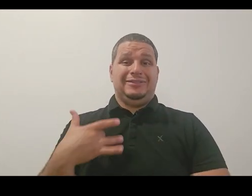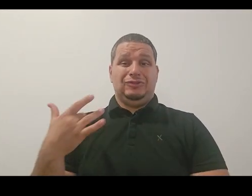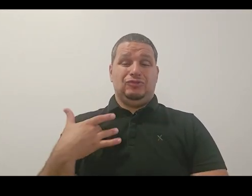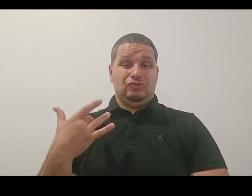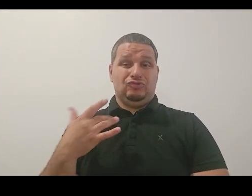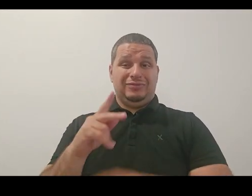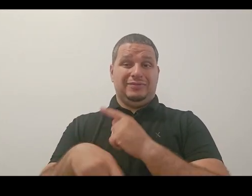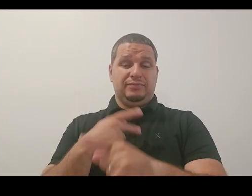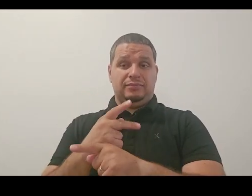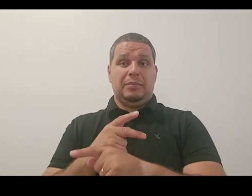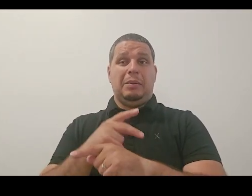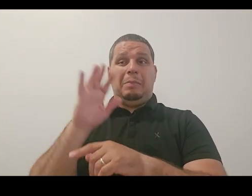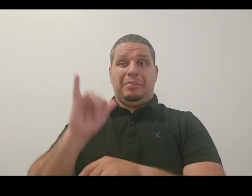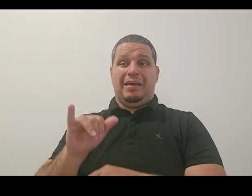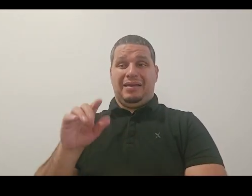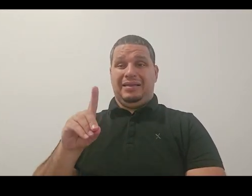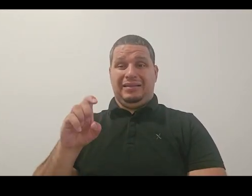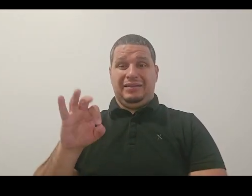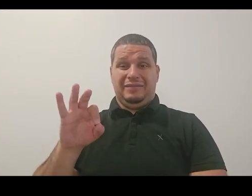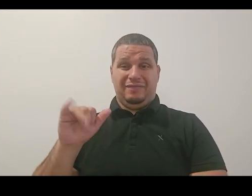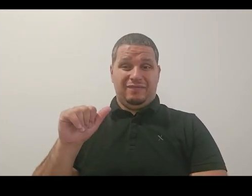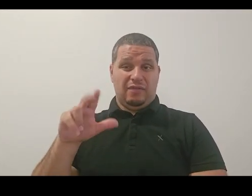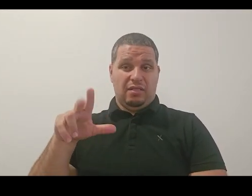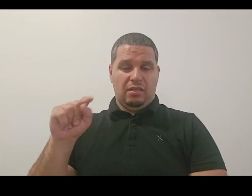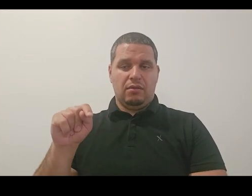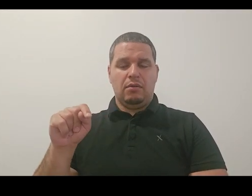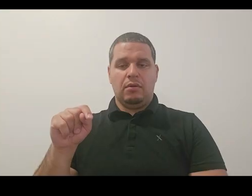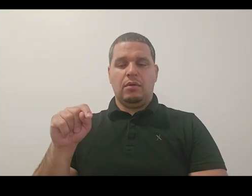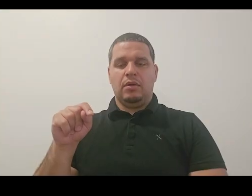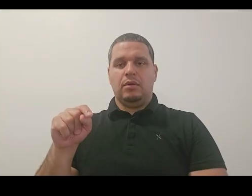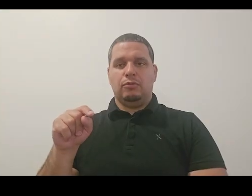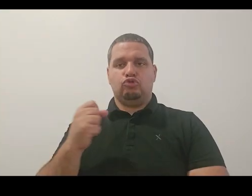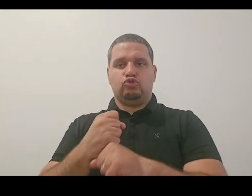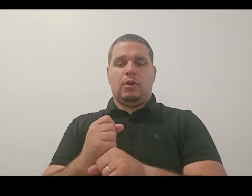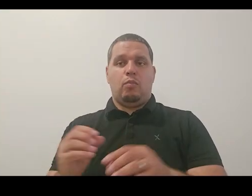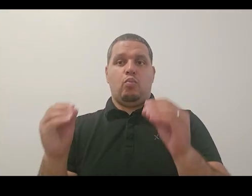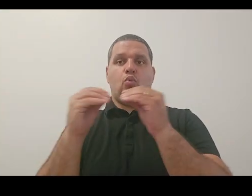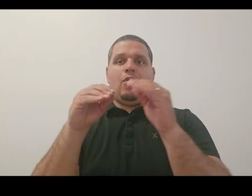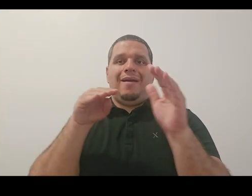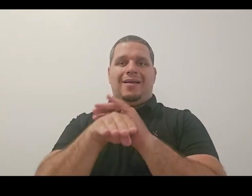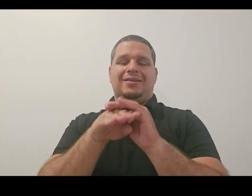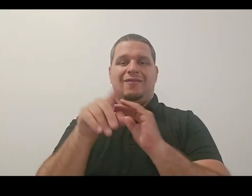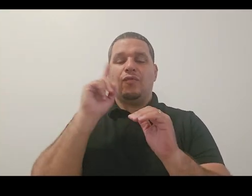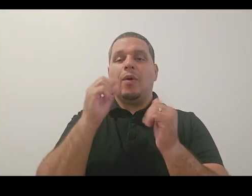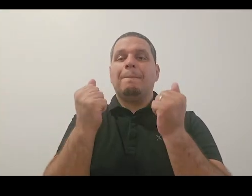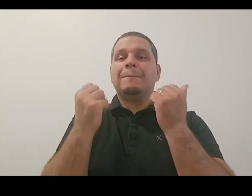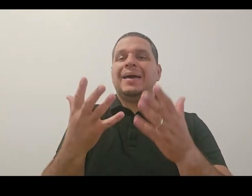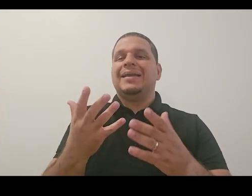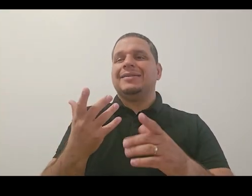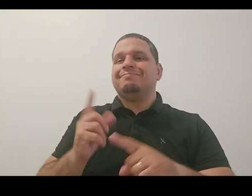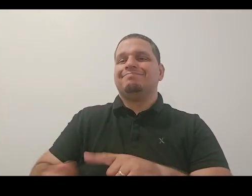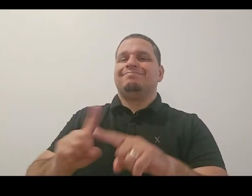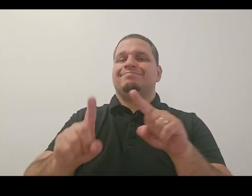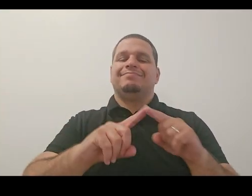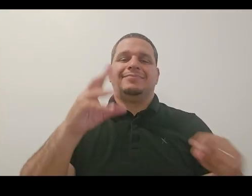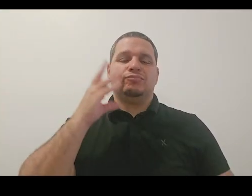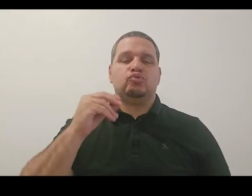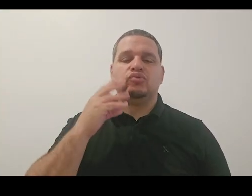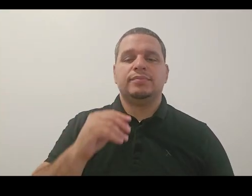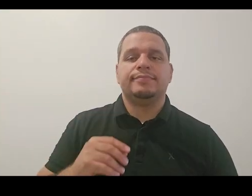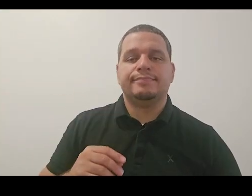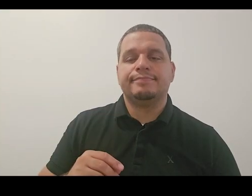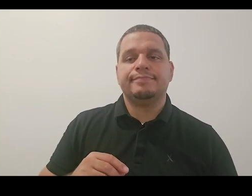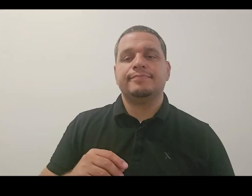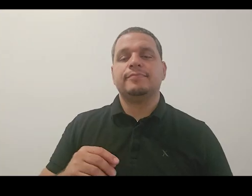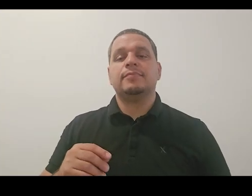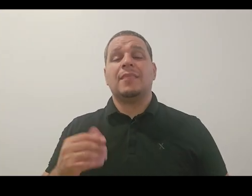multisensory formats, it by default creates much more access for many different lived